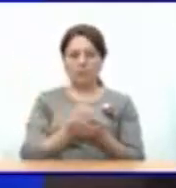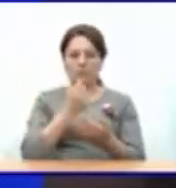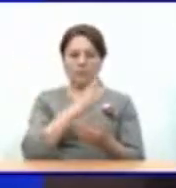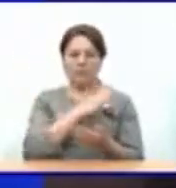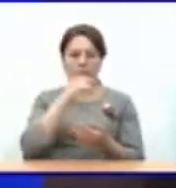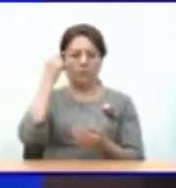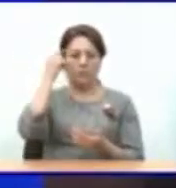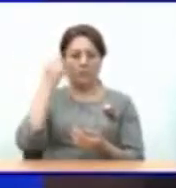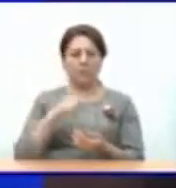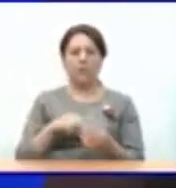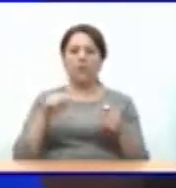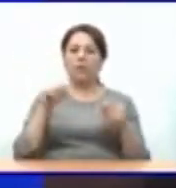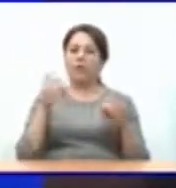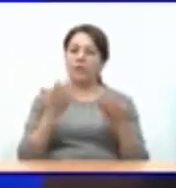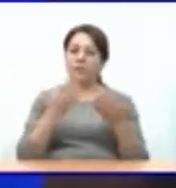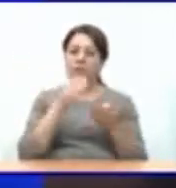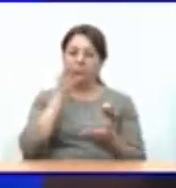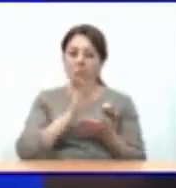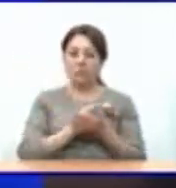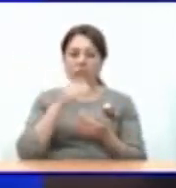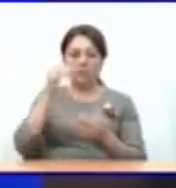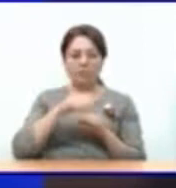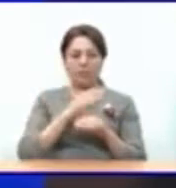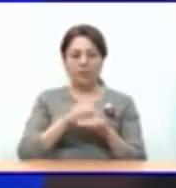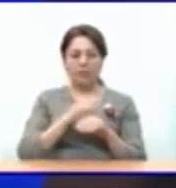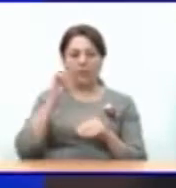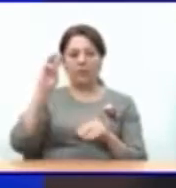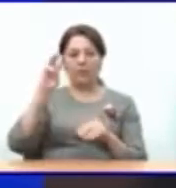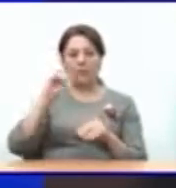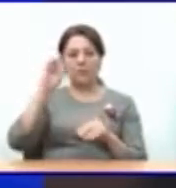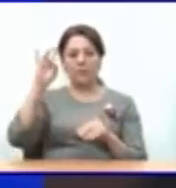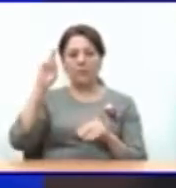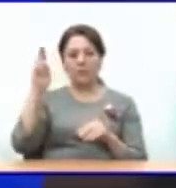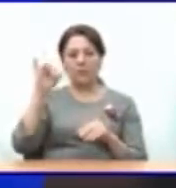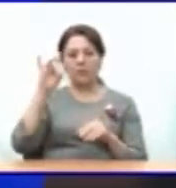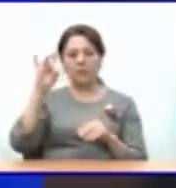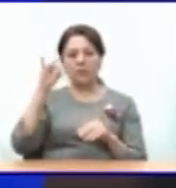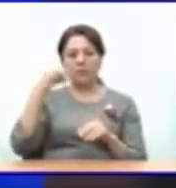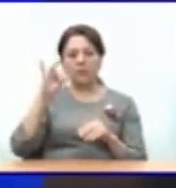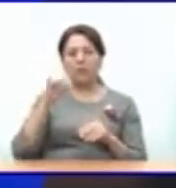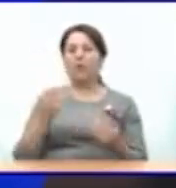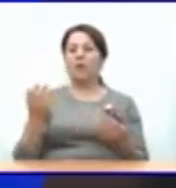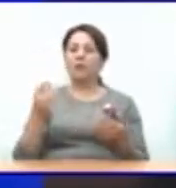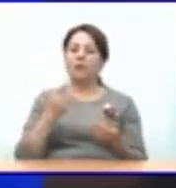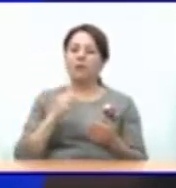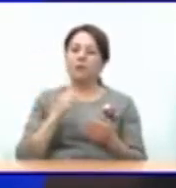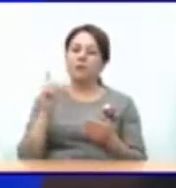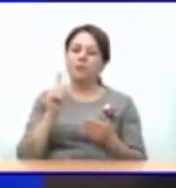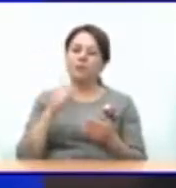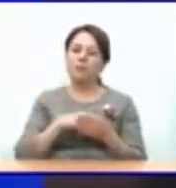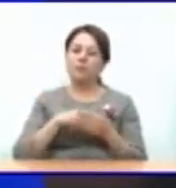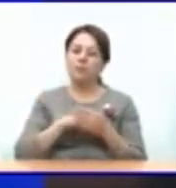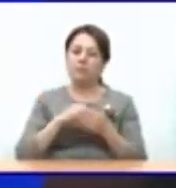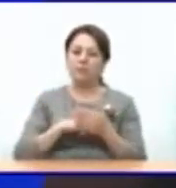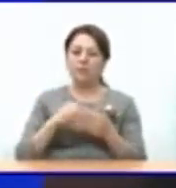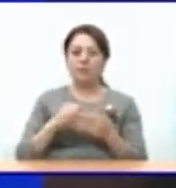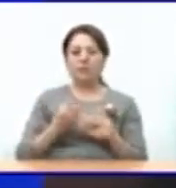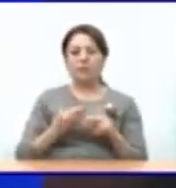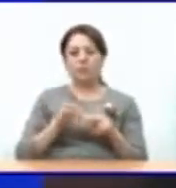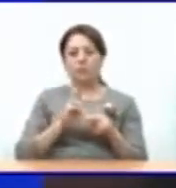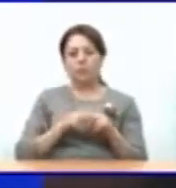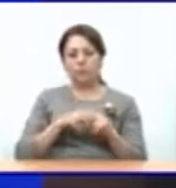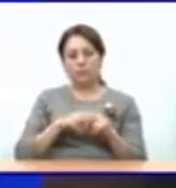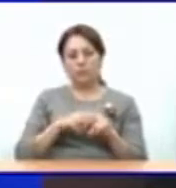kerak. Qaysi javob? Barakalla. Merkuriy. Nima uchun Merkuriy? Chunki Merkuriy planetasi Yer va